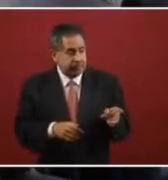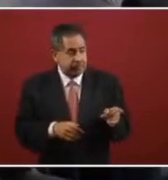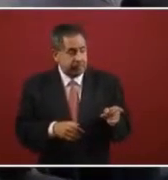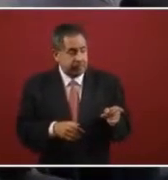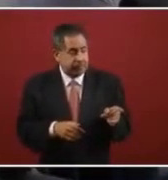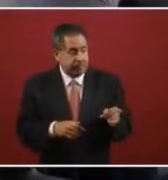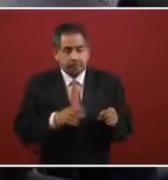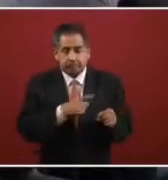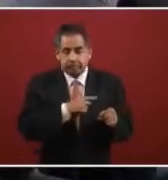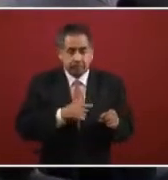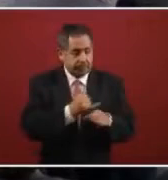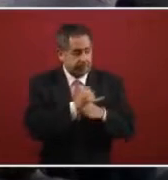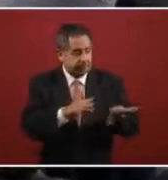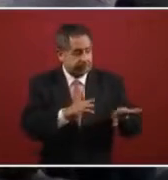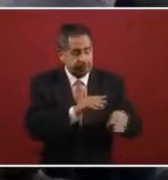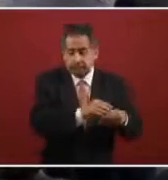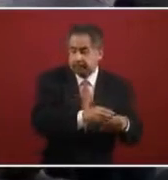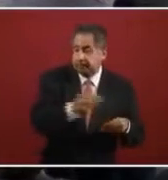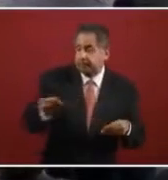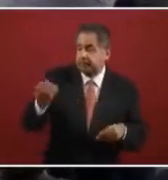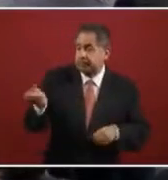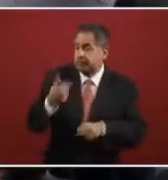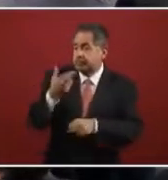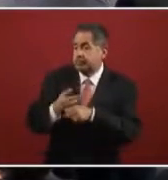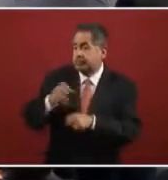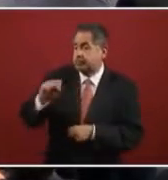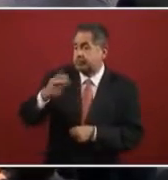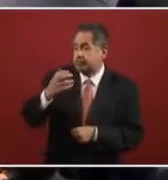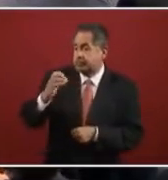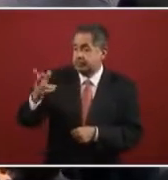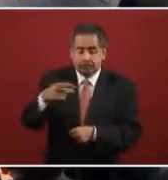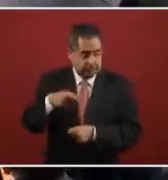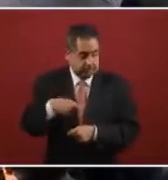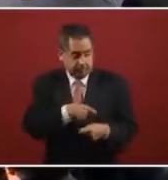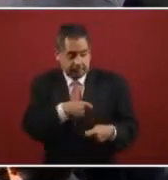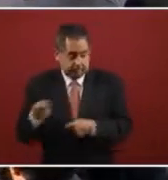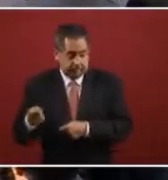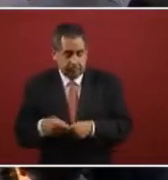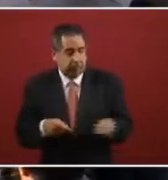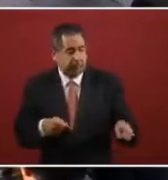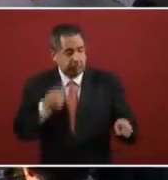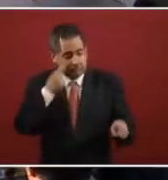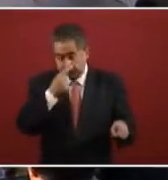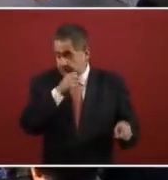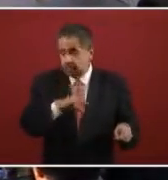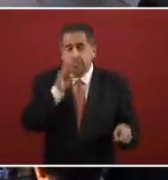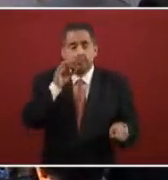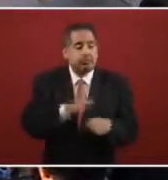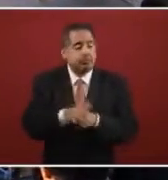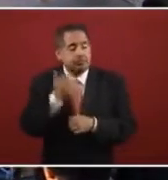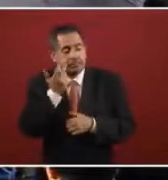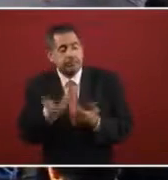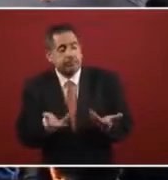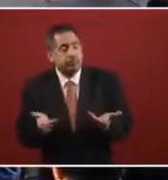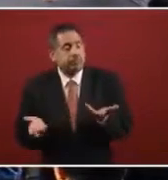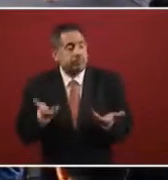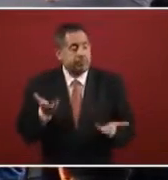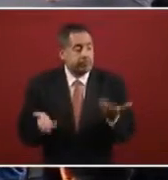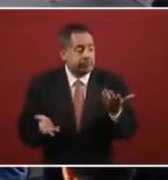have to informarle al in- secretario de Hacienda. inform the Secretary of Hacienda. Pues escoge, So you pick.